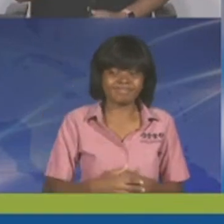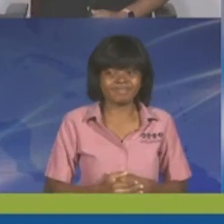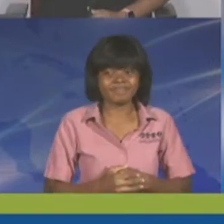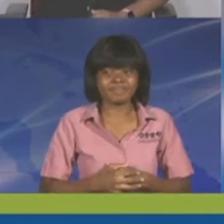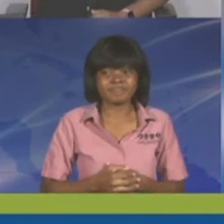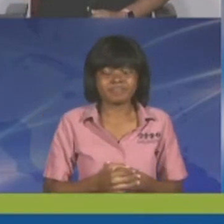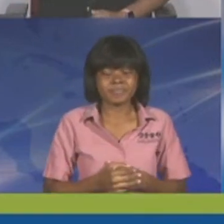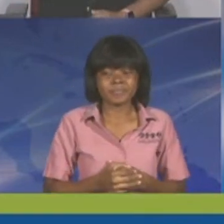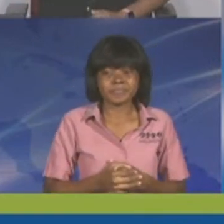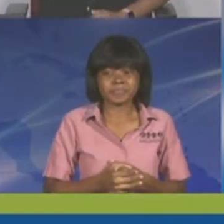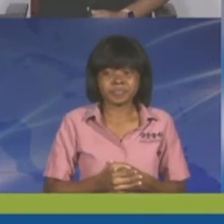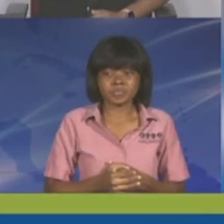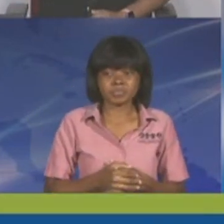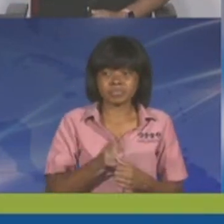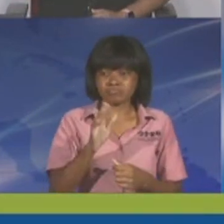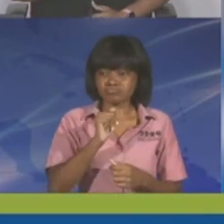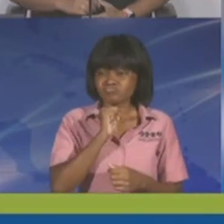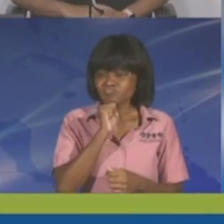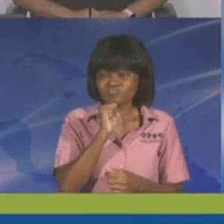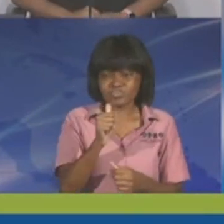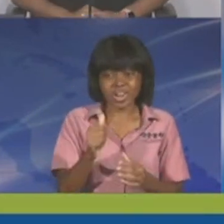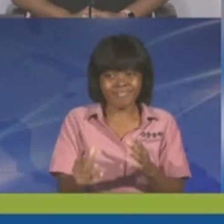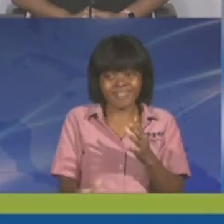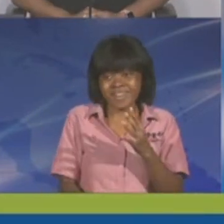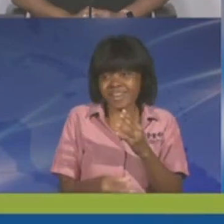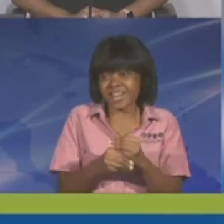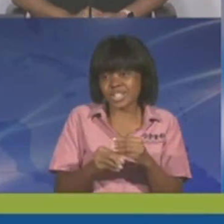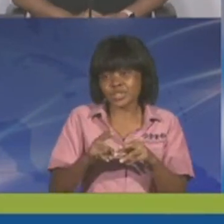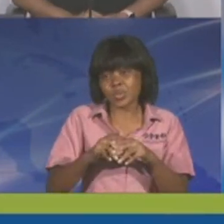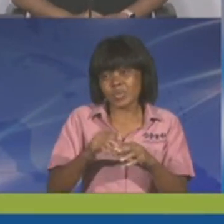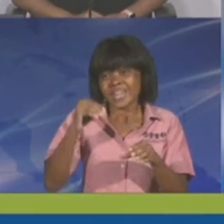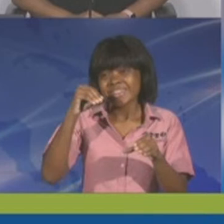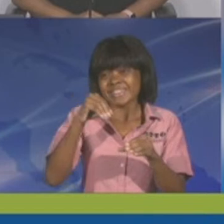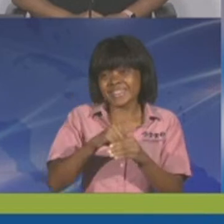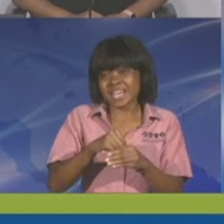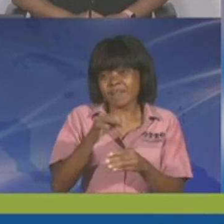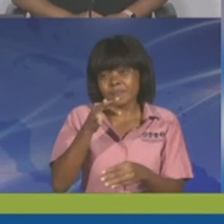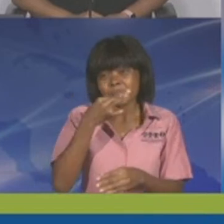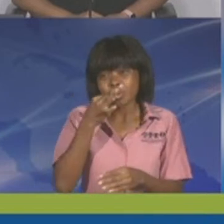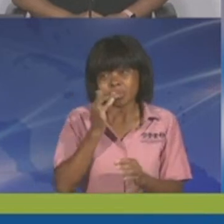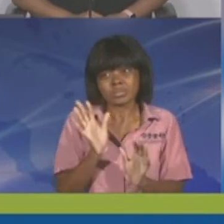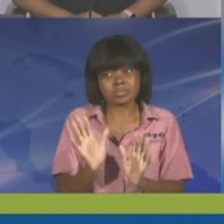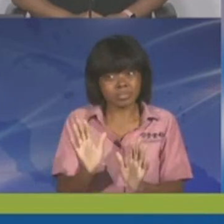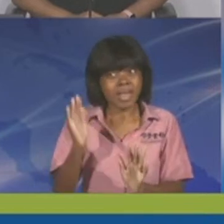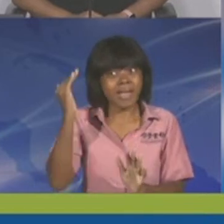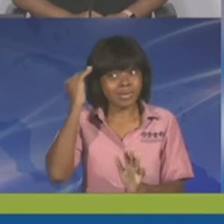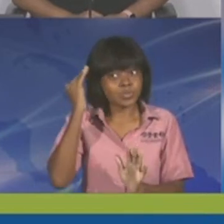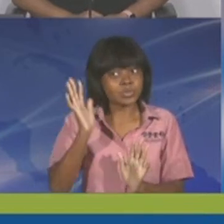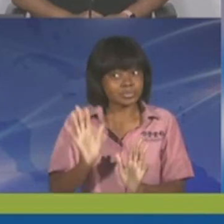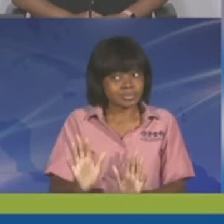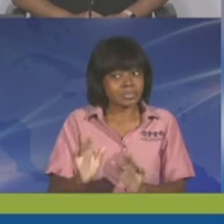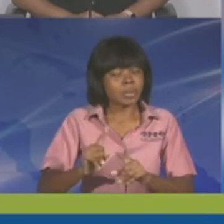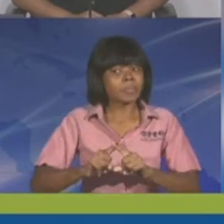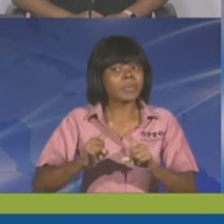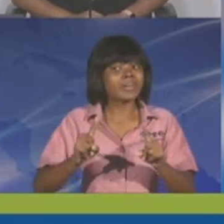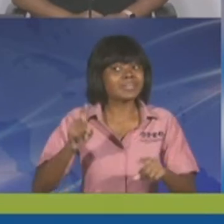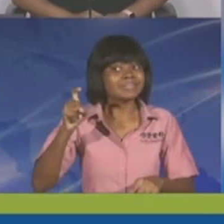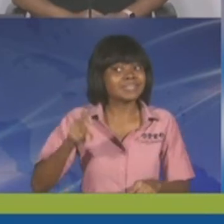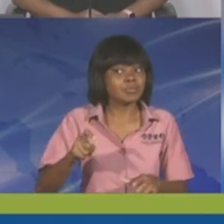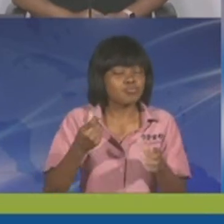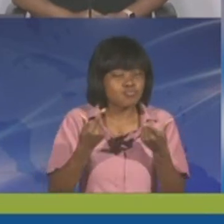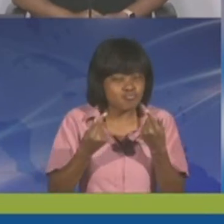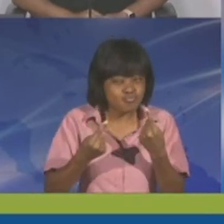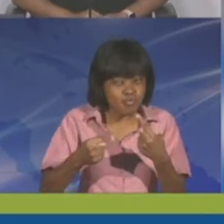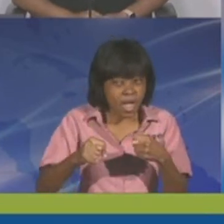Avoid adding salt in your food. This may sound like a tall order, but this is something that we need to try to